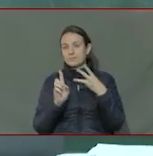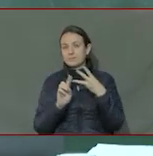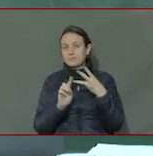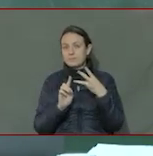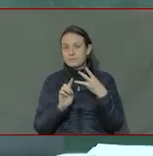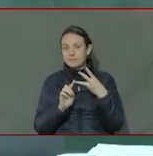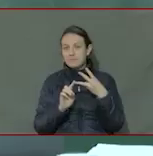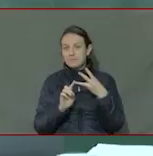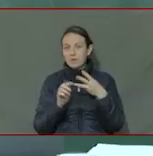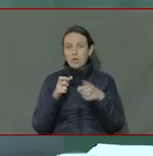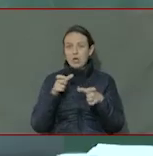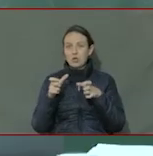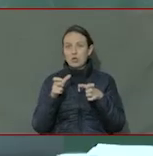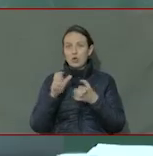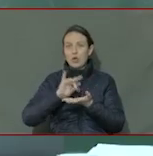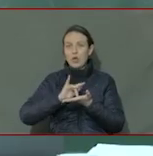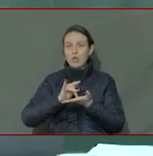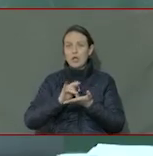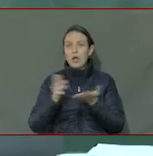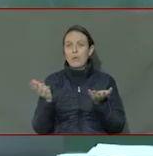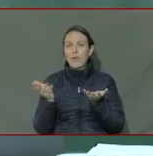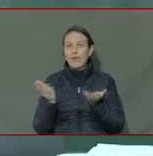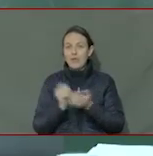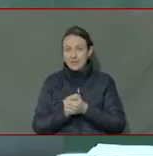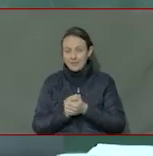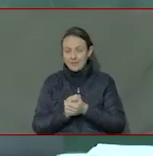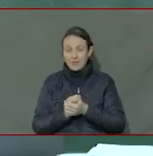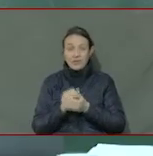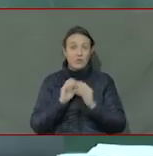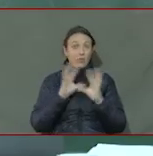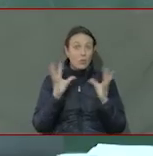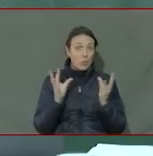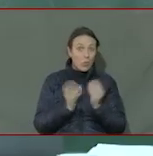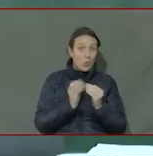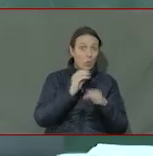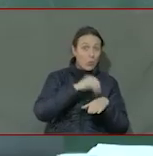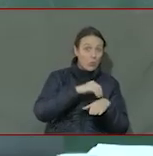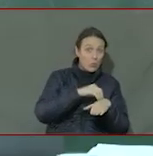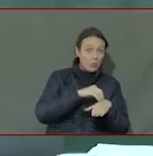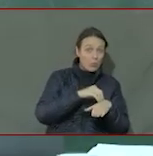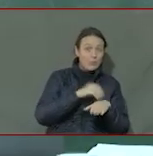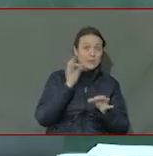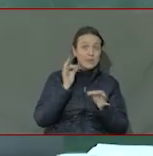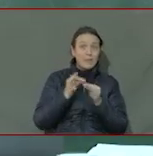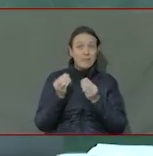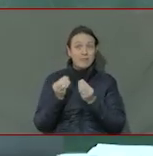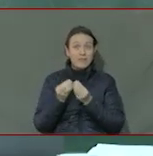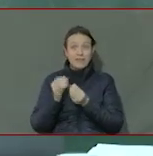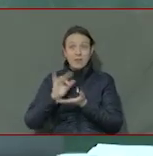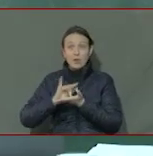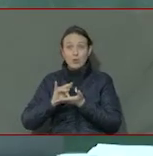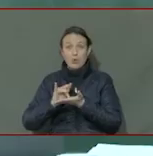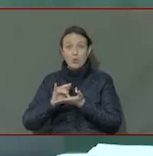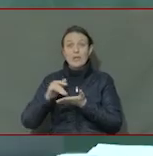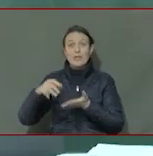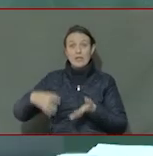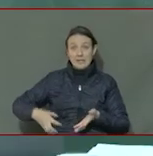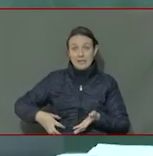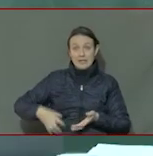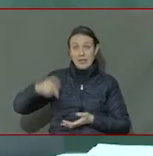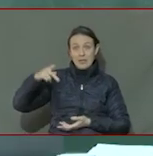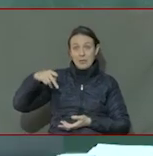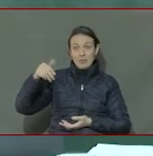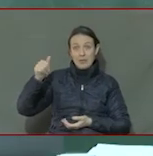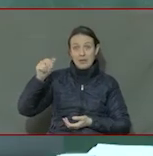the control center? So for every factor, there's a control center. In this case, it happens to be the pancreas.